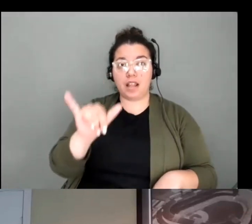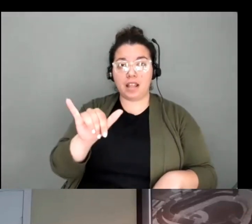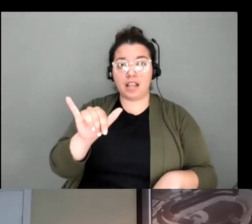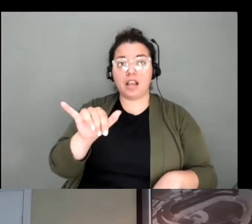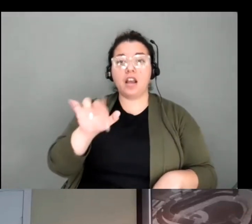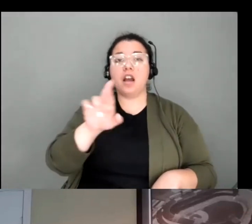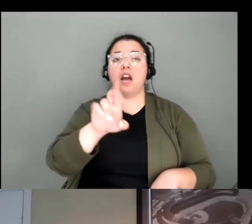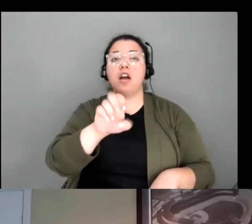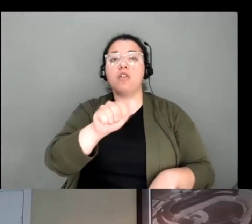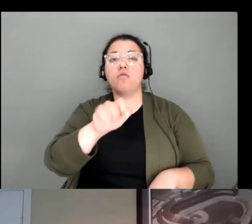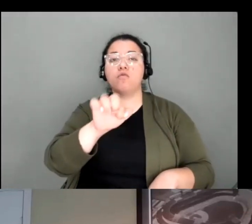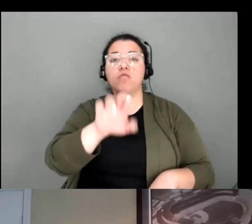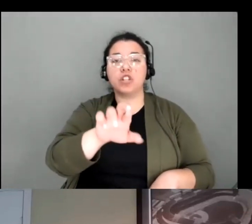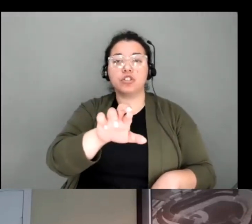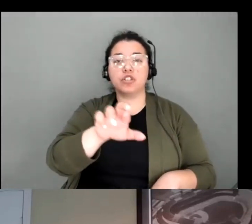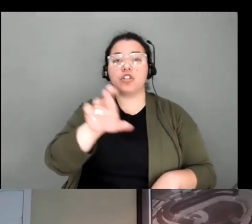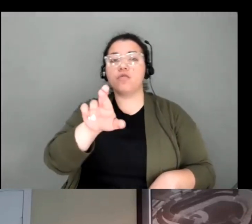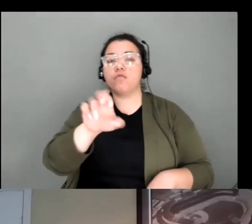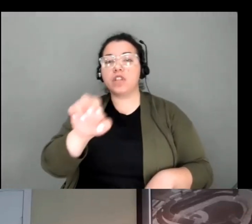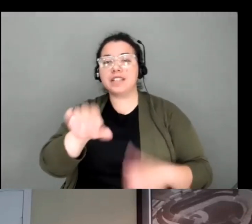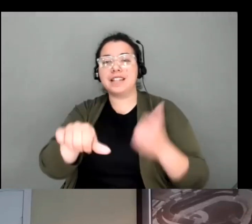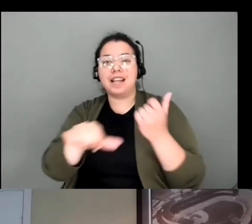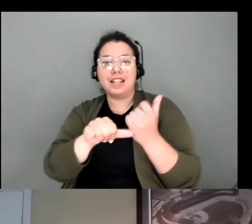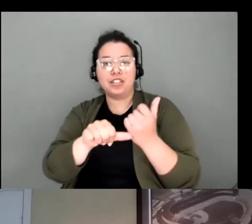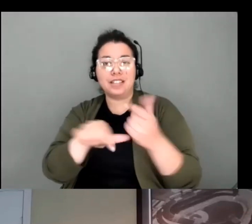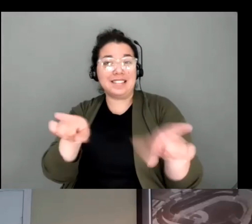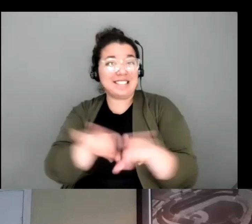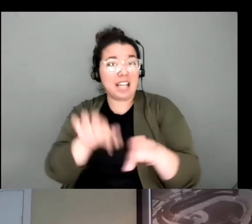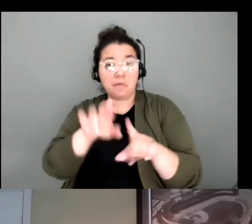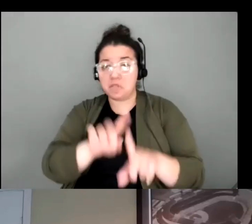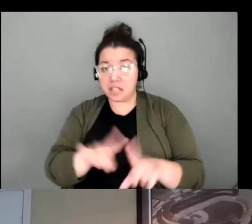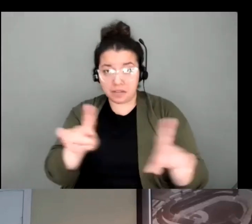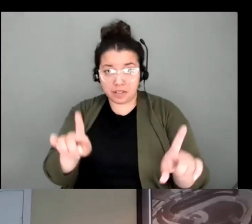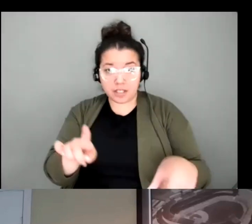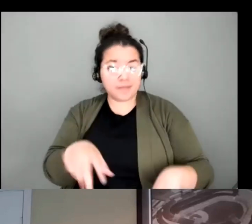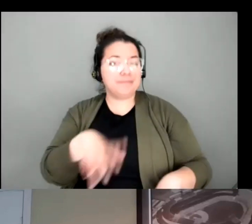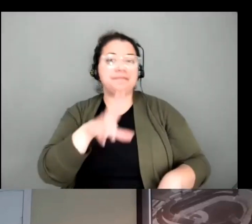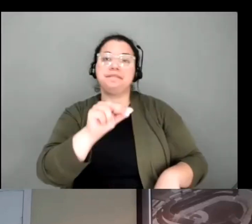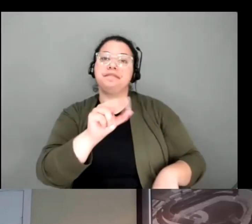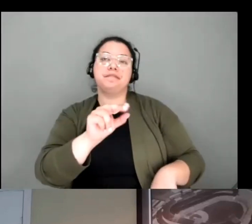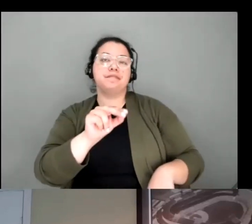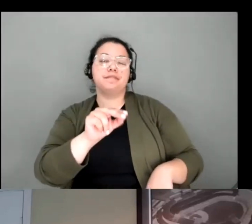thing? No. What's the difference? A realtor,